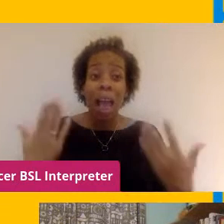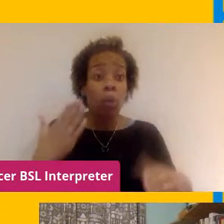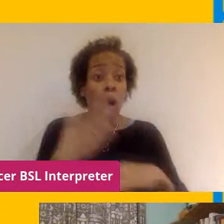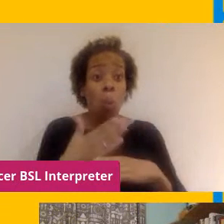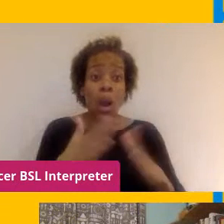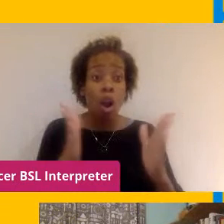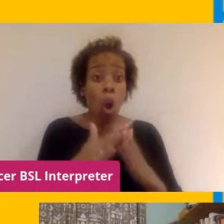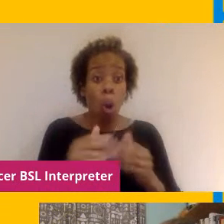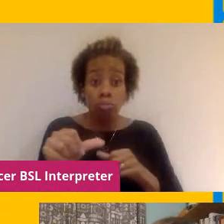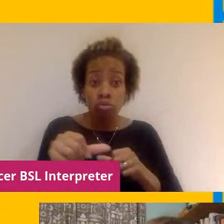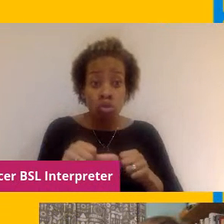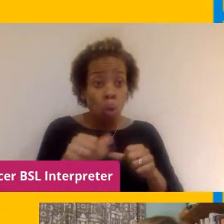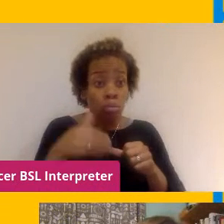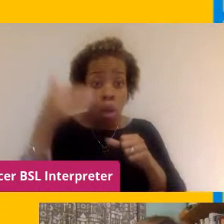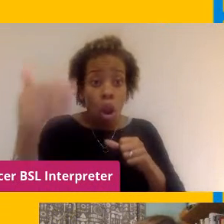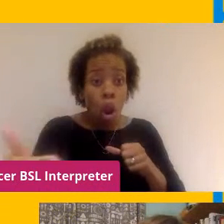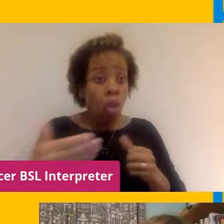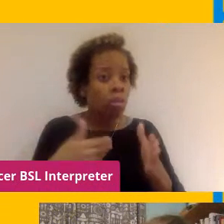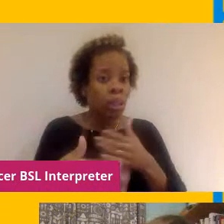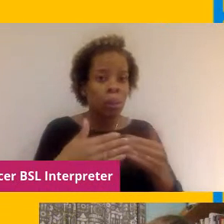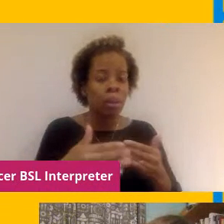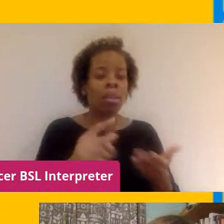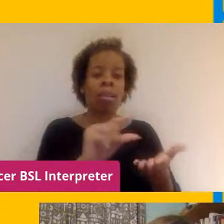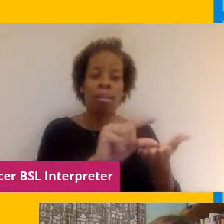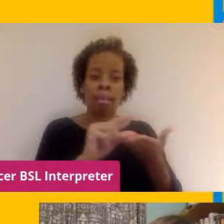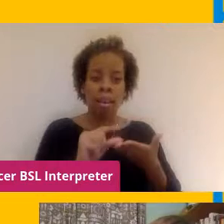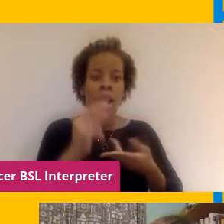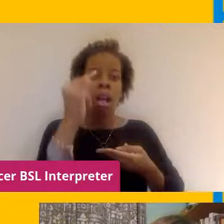for as short a period as a day.